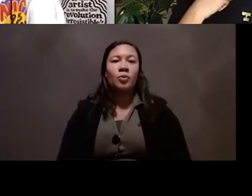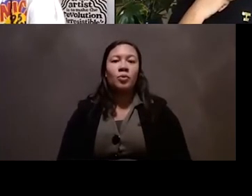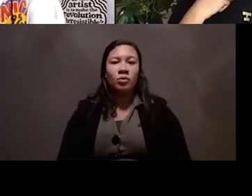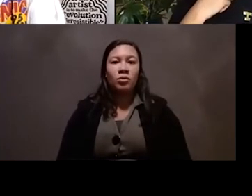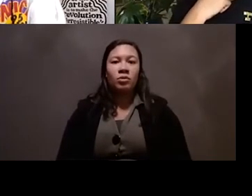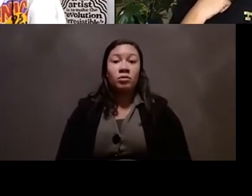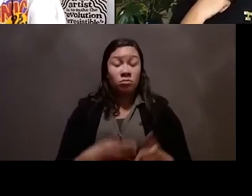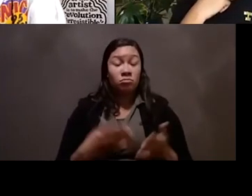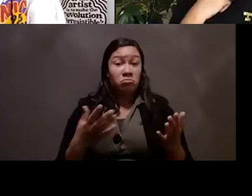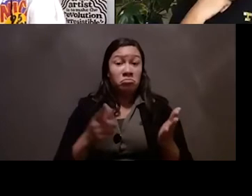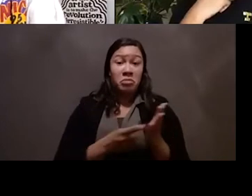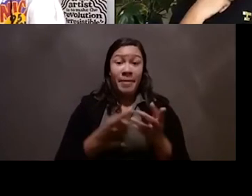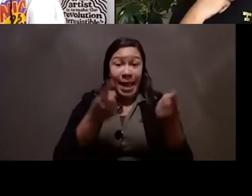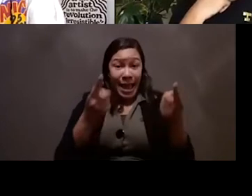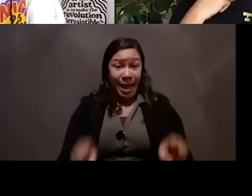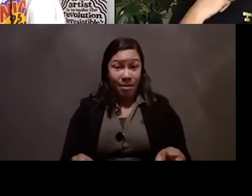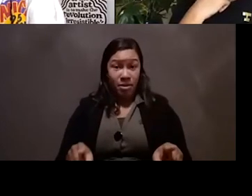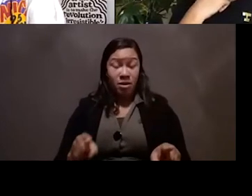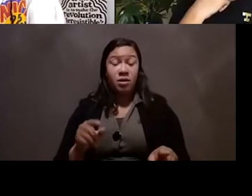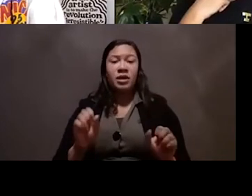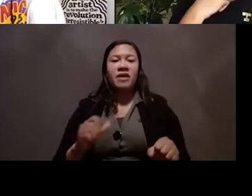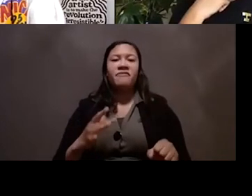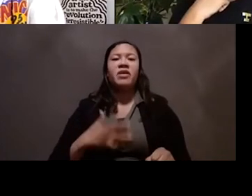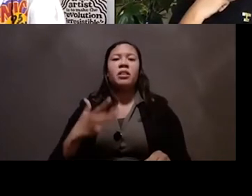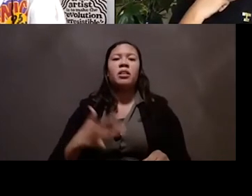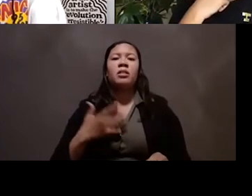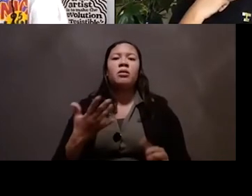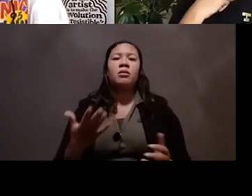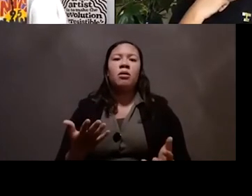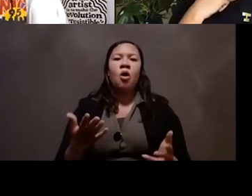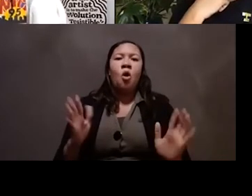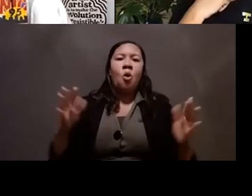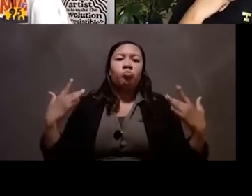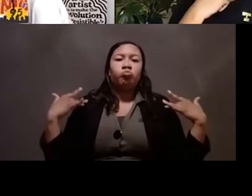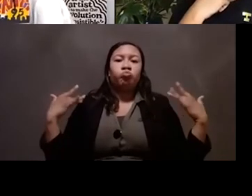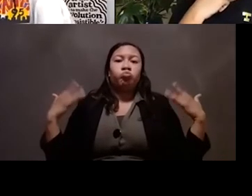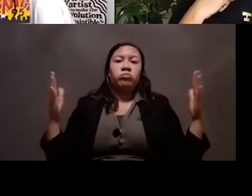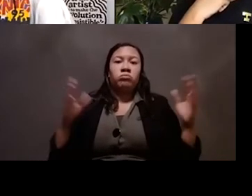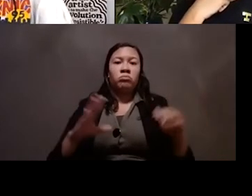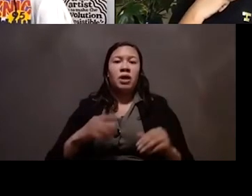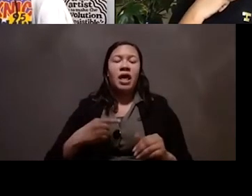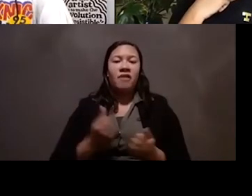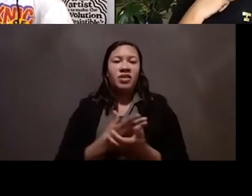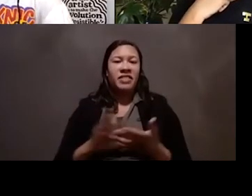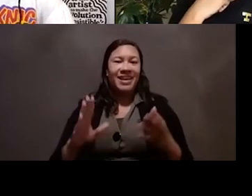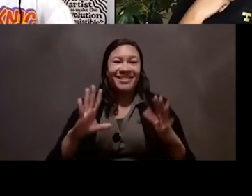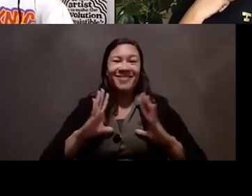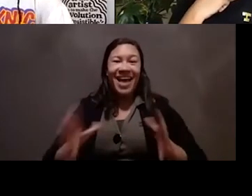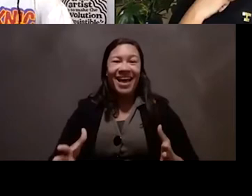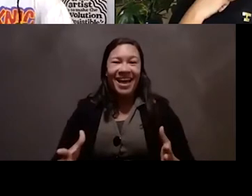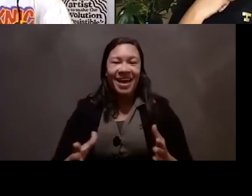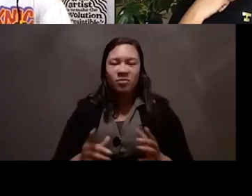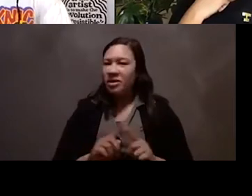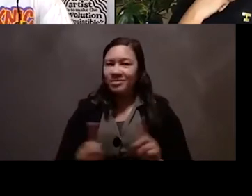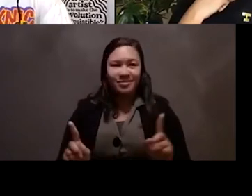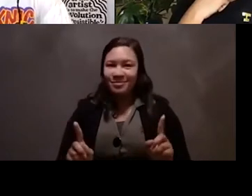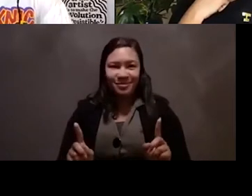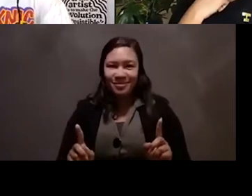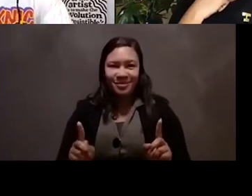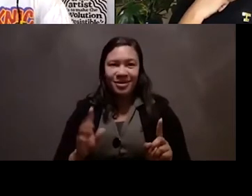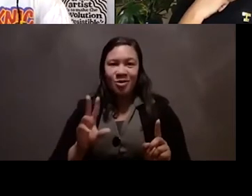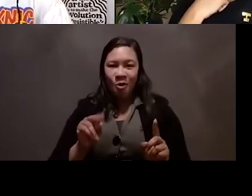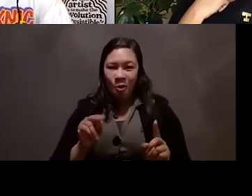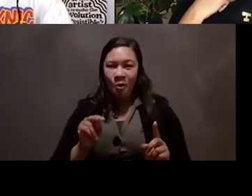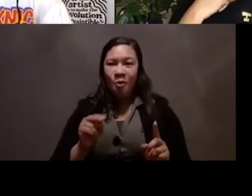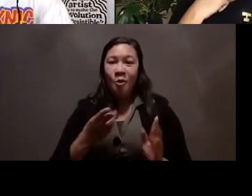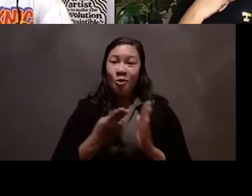happens, it feels like a get out of, you know, like you're off the hook easy. Well, we did that. We have this thing that speaks to this experience, when the truth